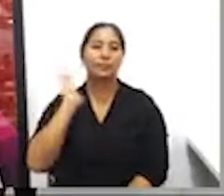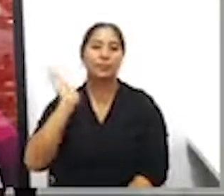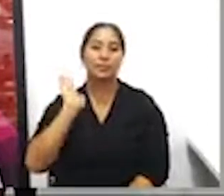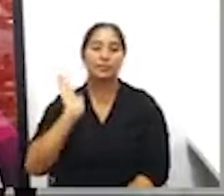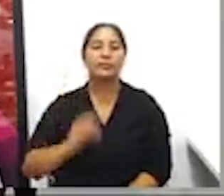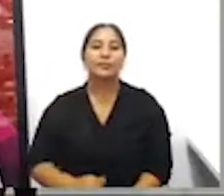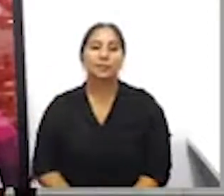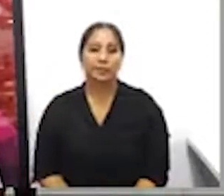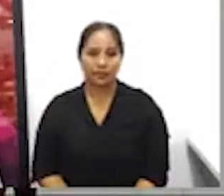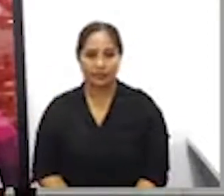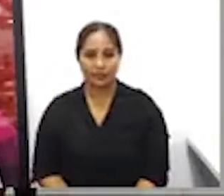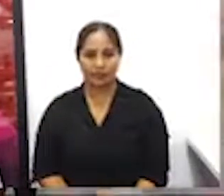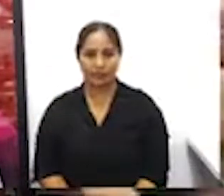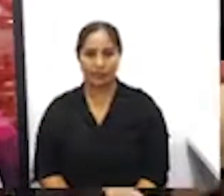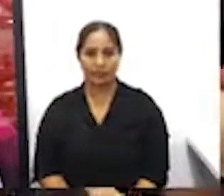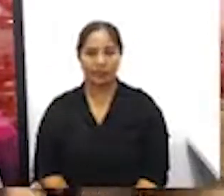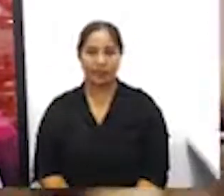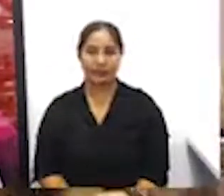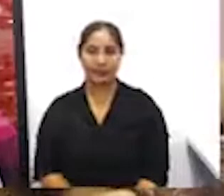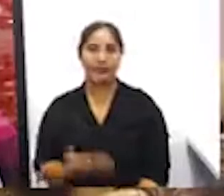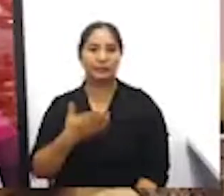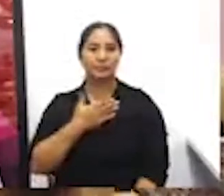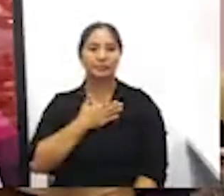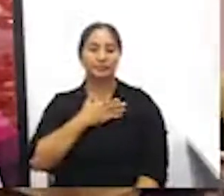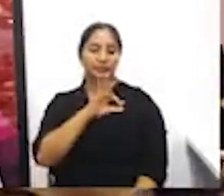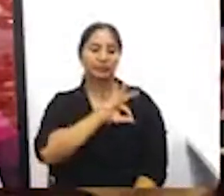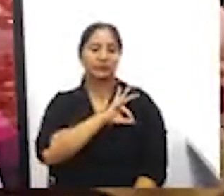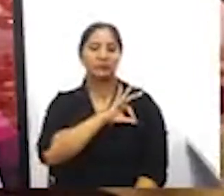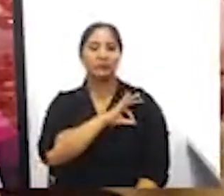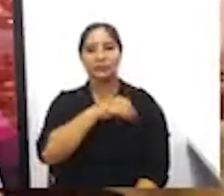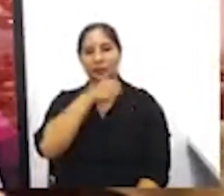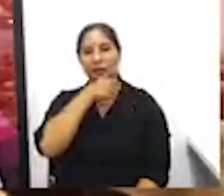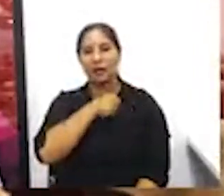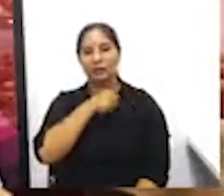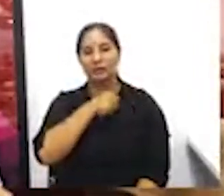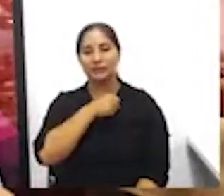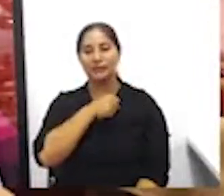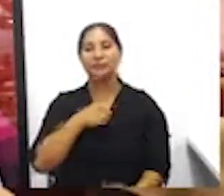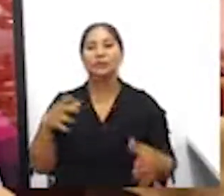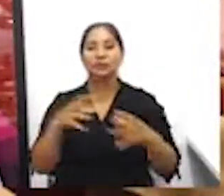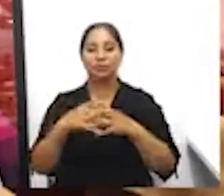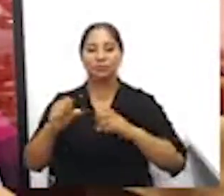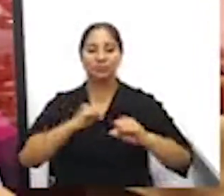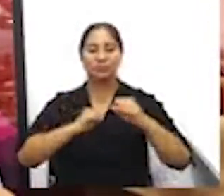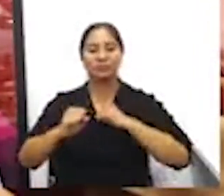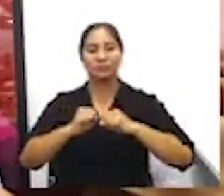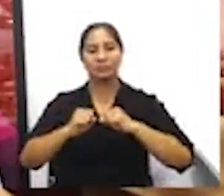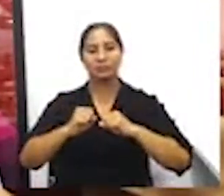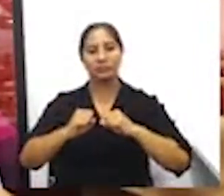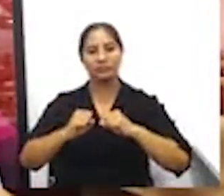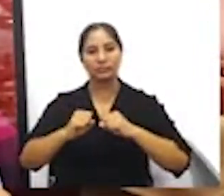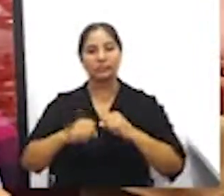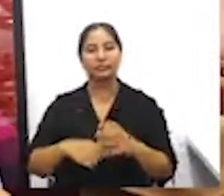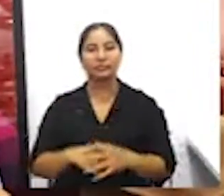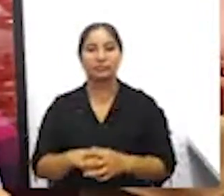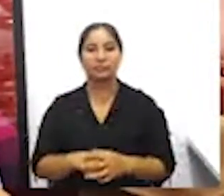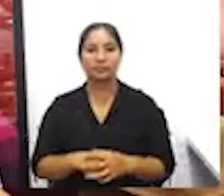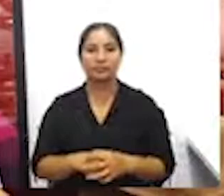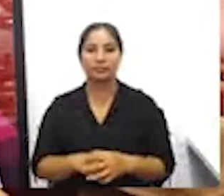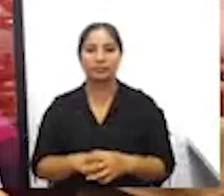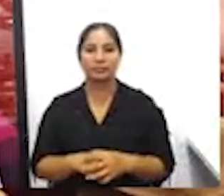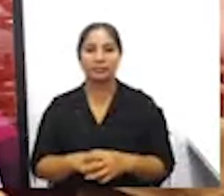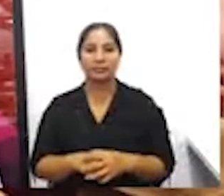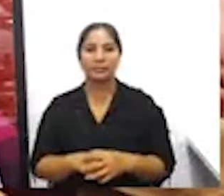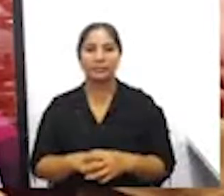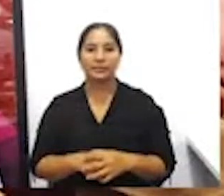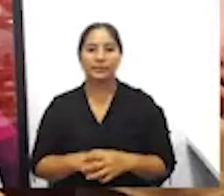regional workshop. And I'm currently working with the United Nations Development Program. So thanks for the